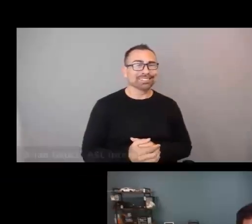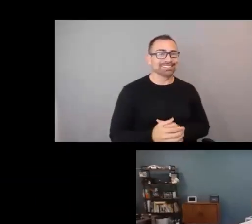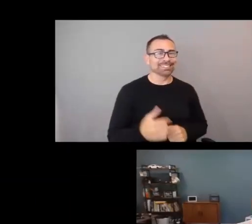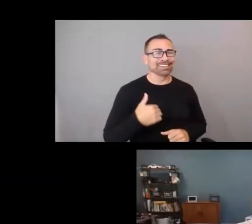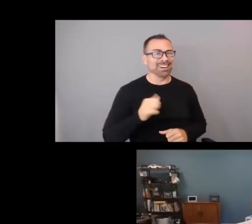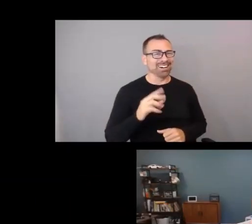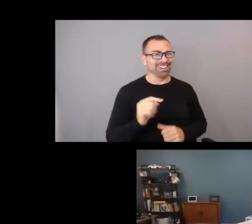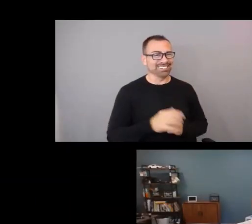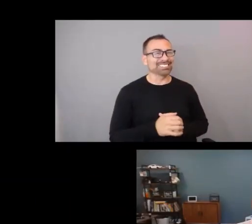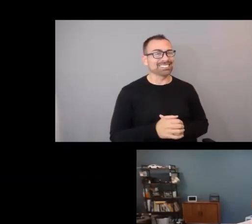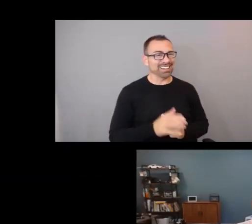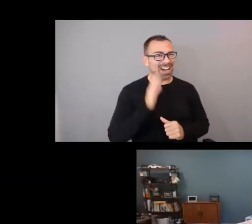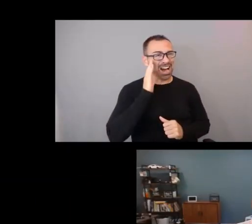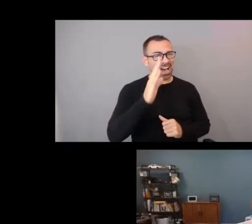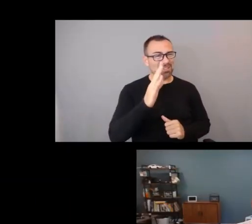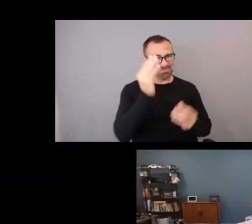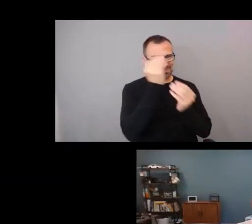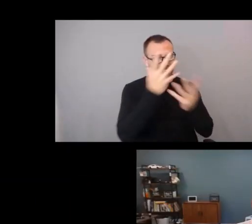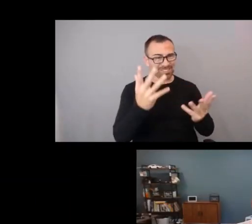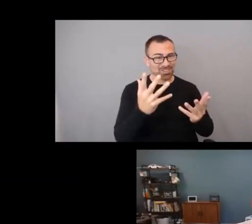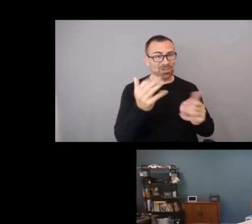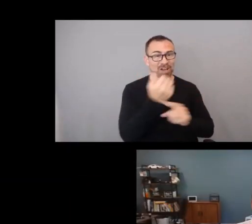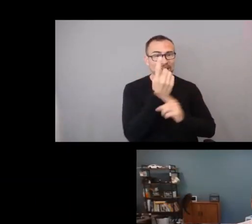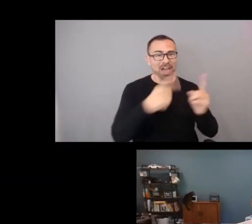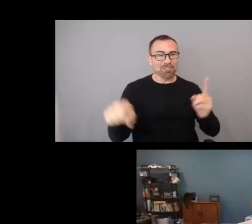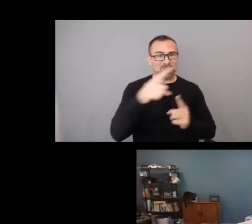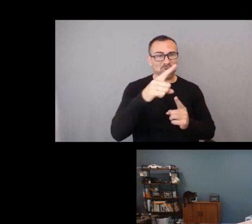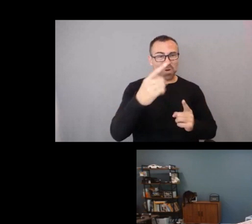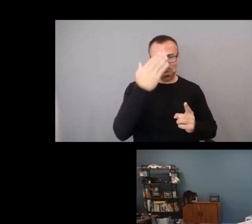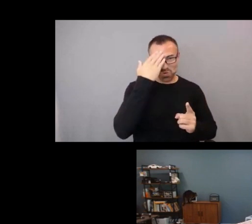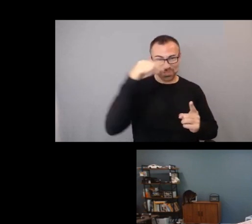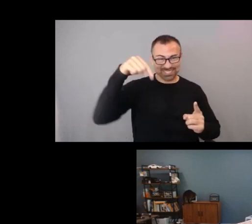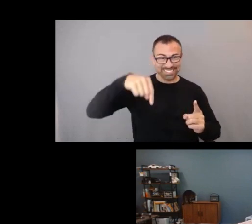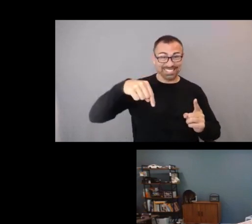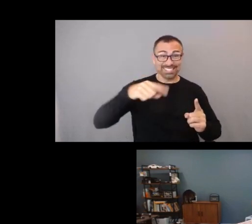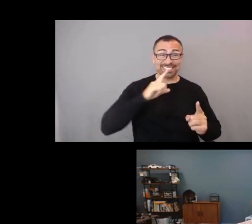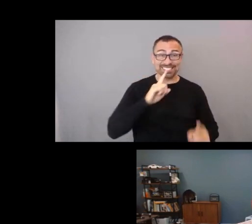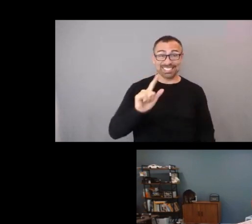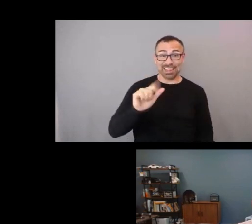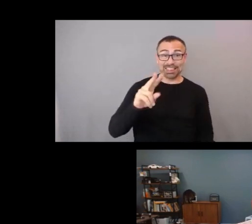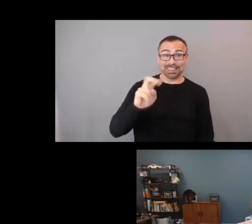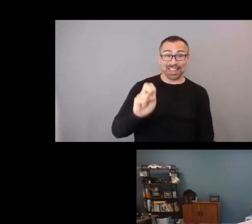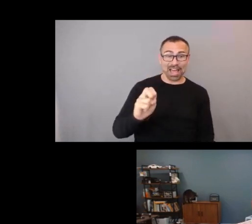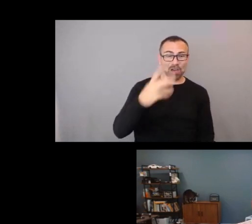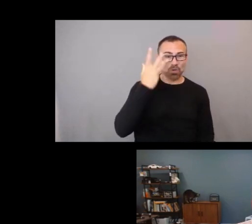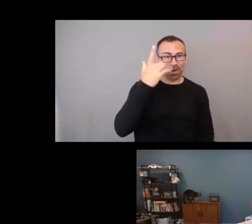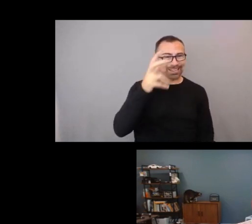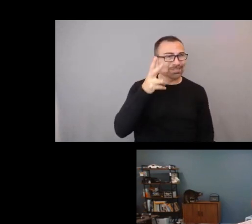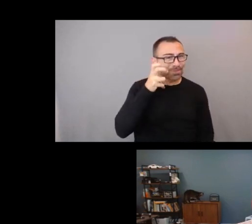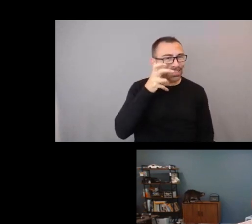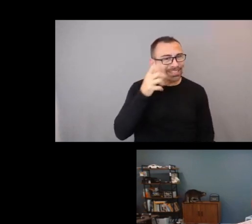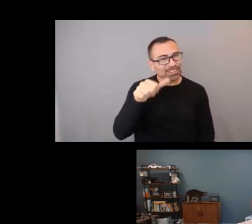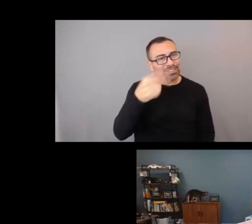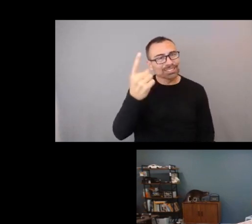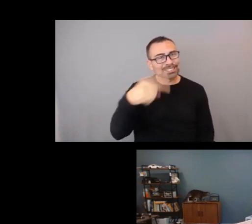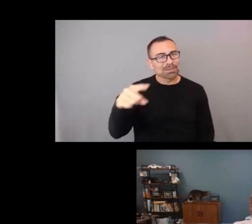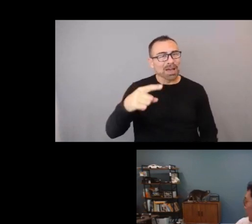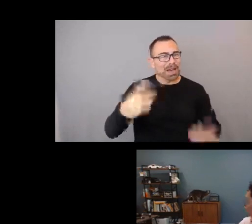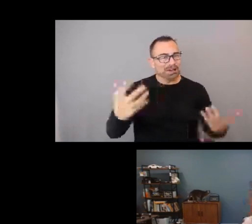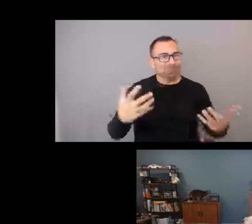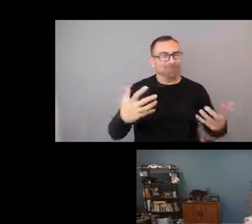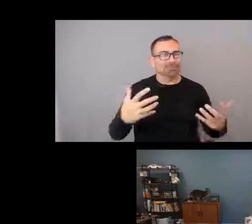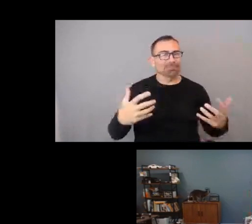we're completely live as animals make some noise. So let's intro the kitty behind you